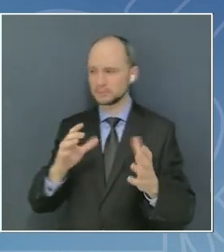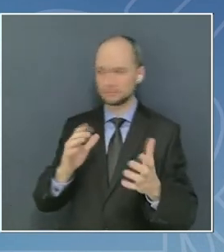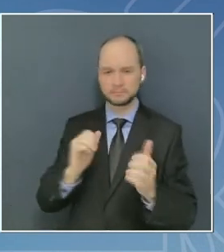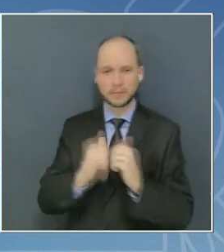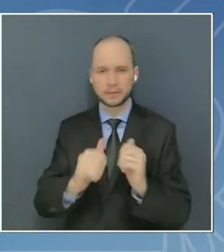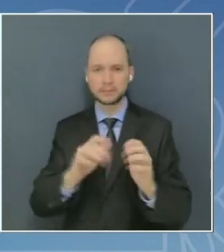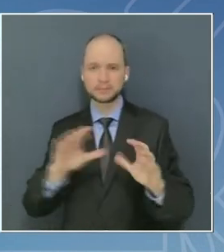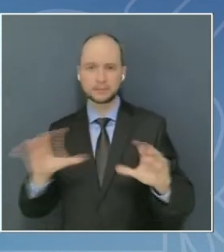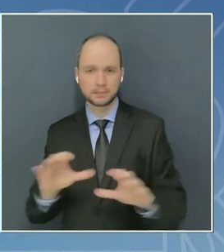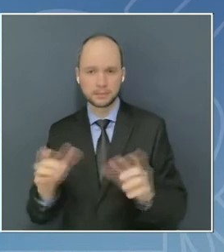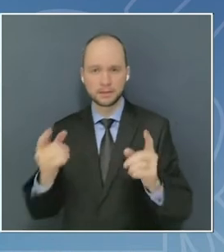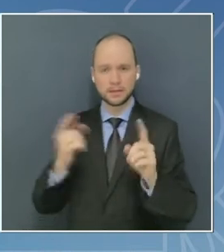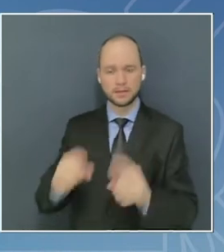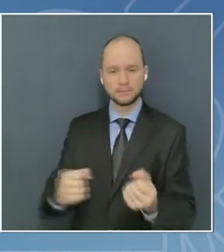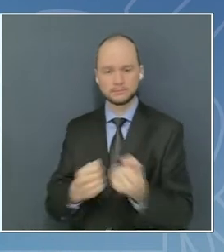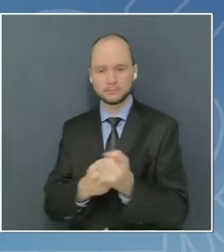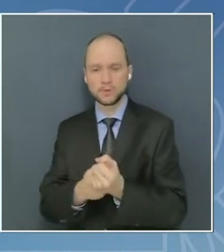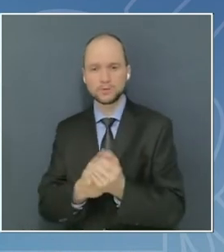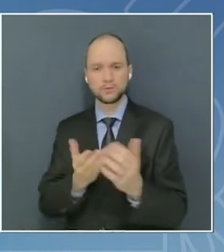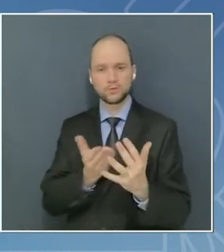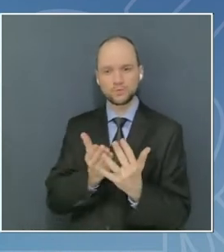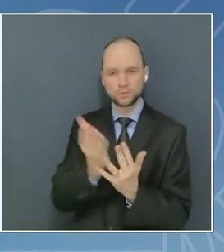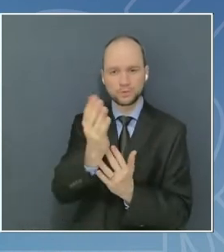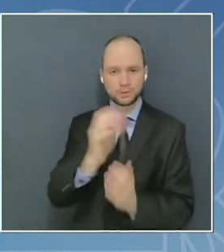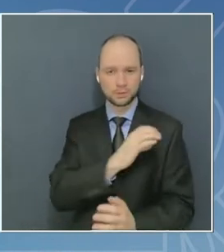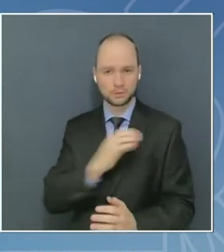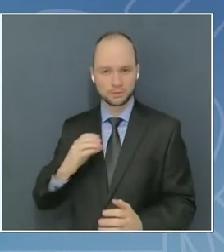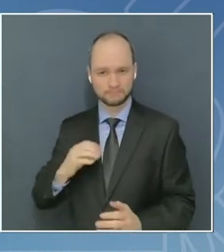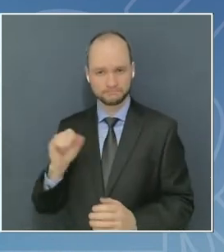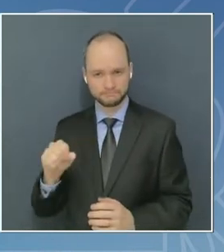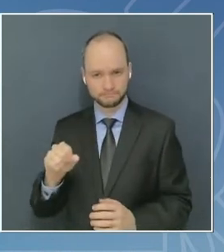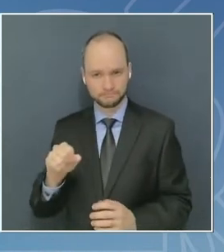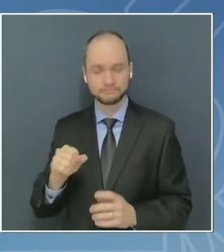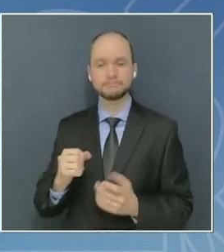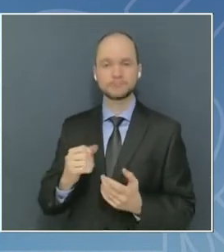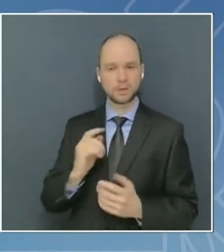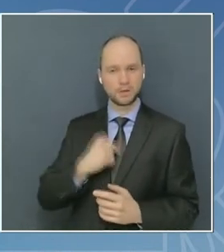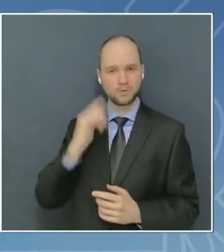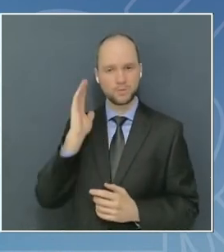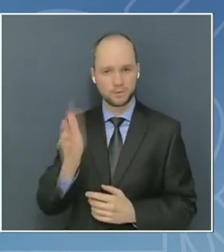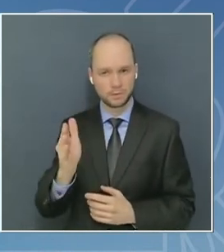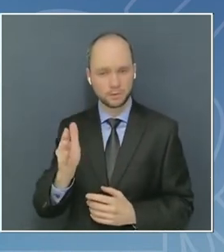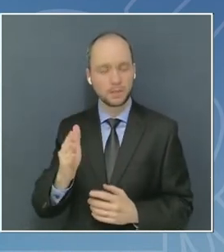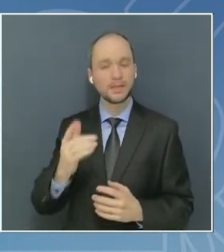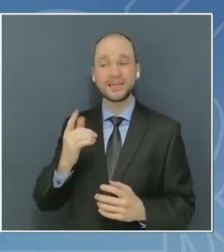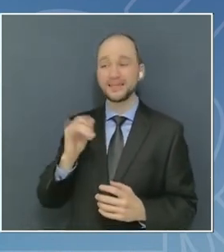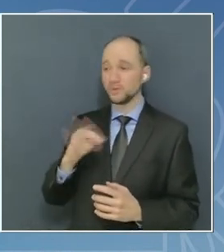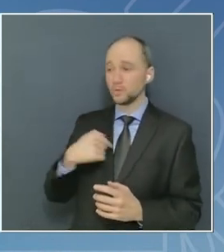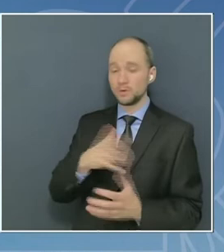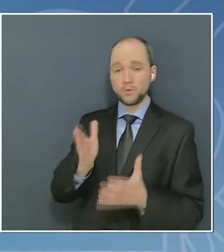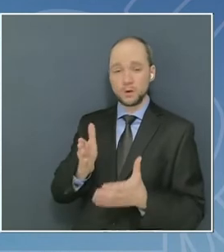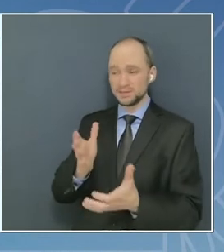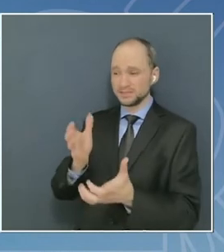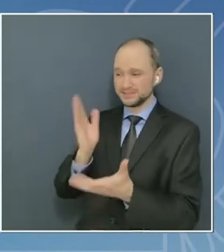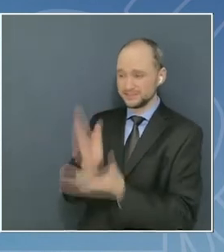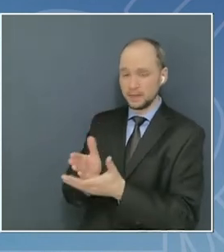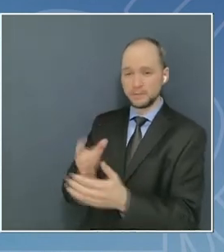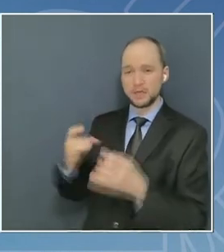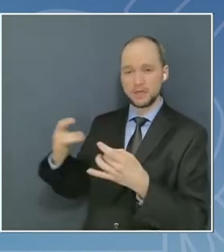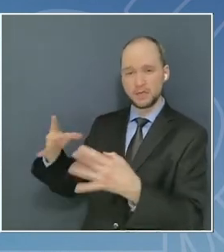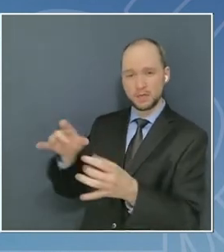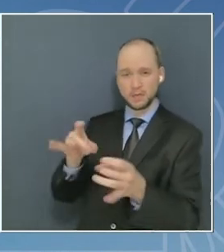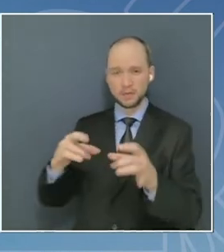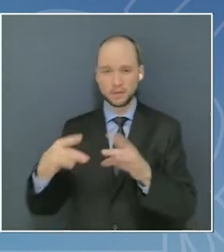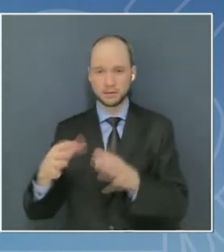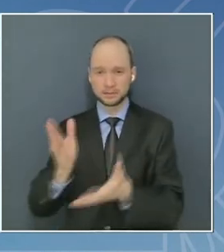of the year, but every month of the year, if we're going to stop hate against anyone once and for all. So a huge thanks to everyone